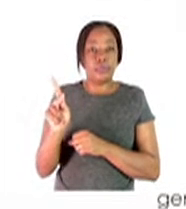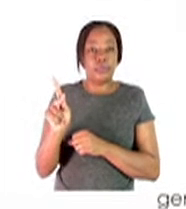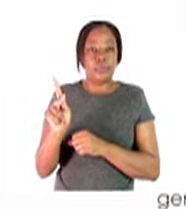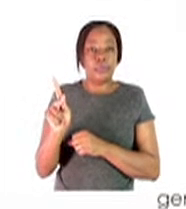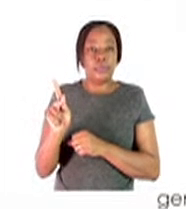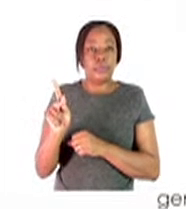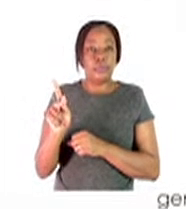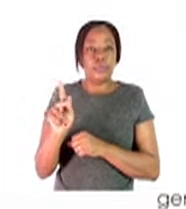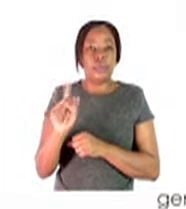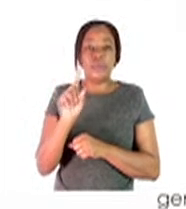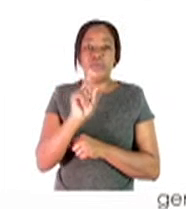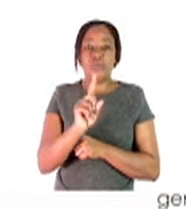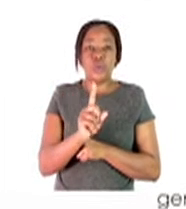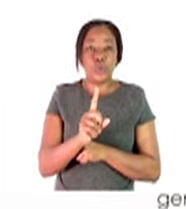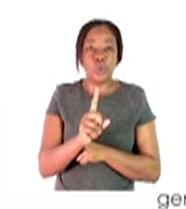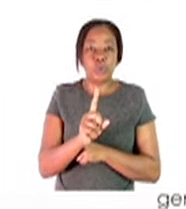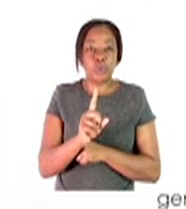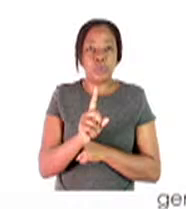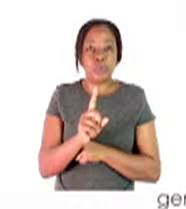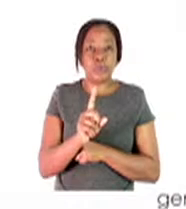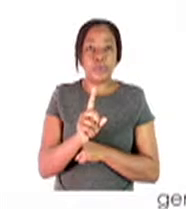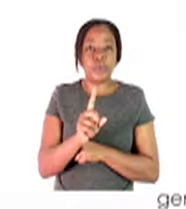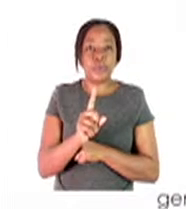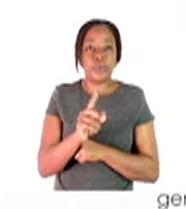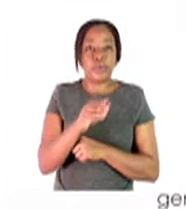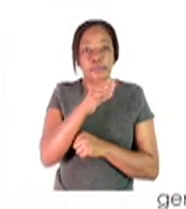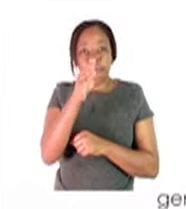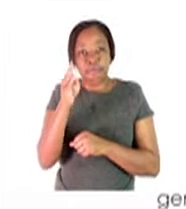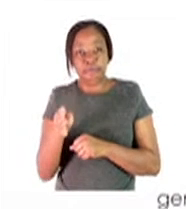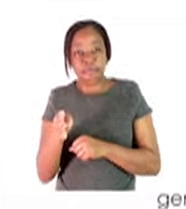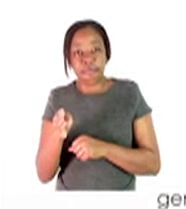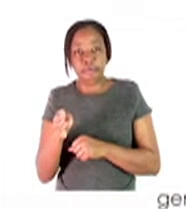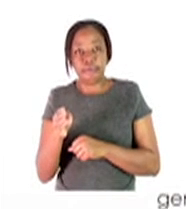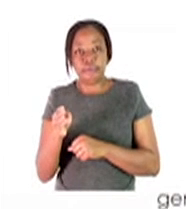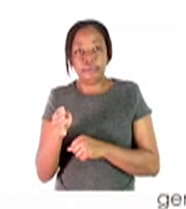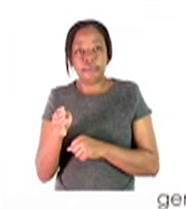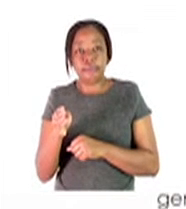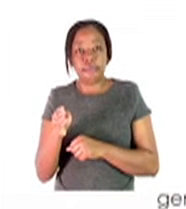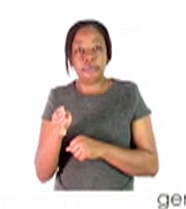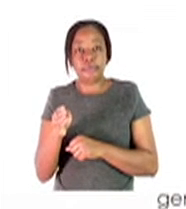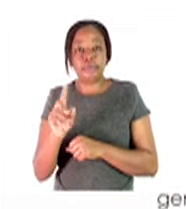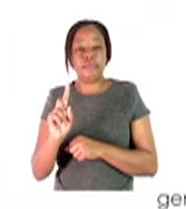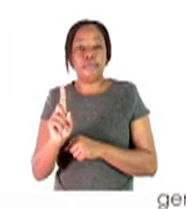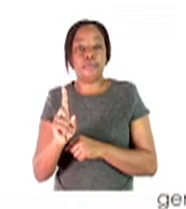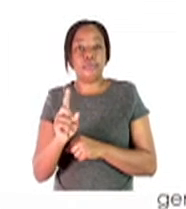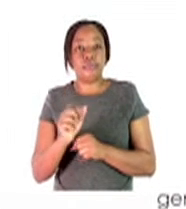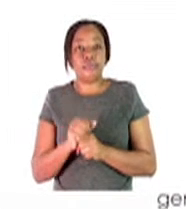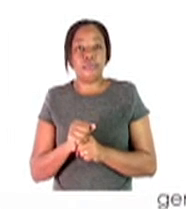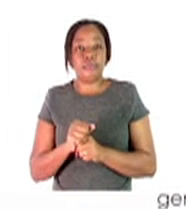Okay, now we are given the first word there is a dark.